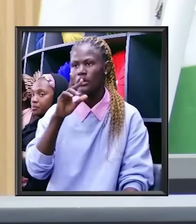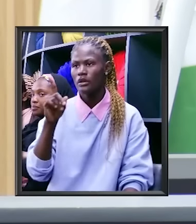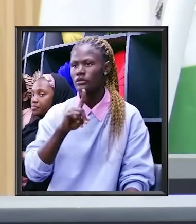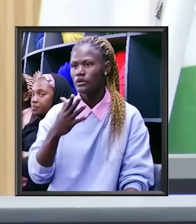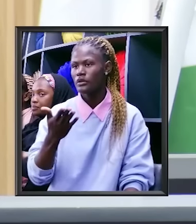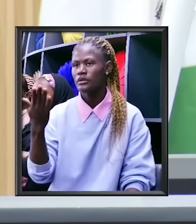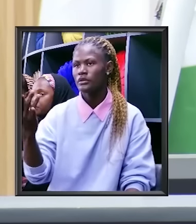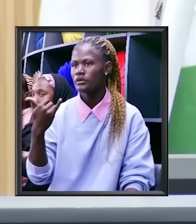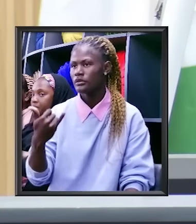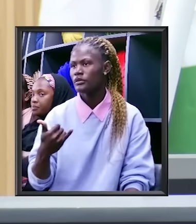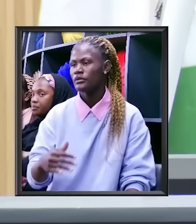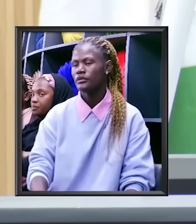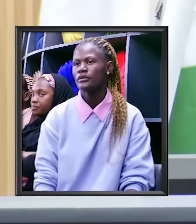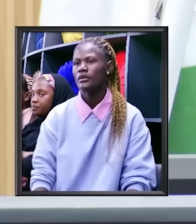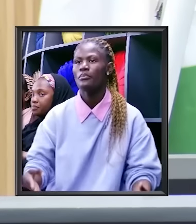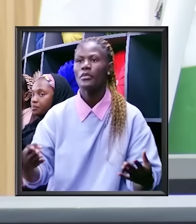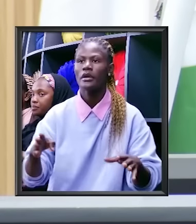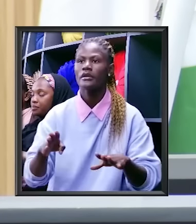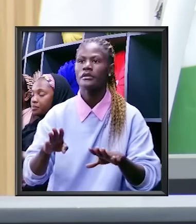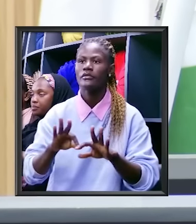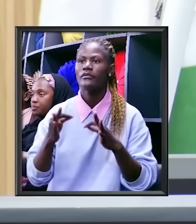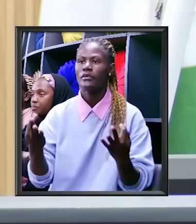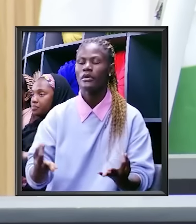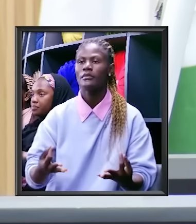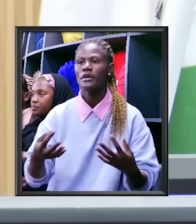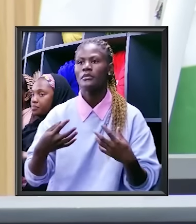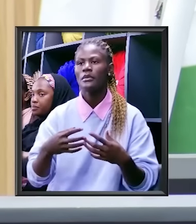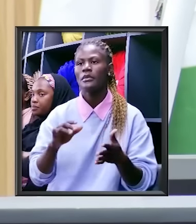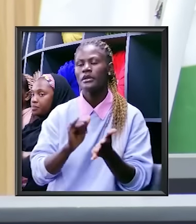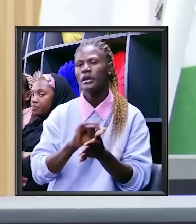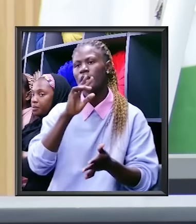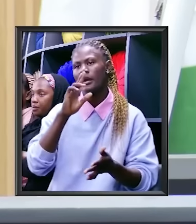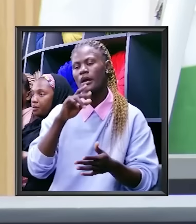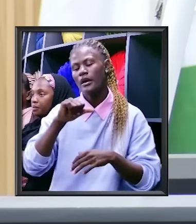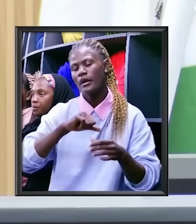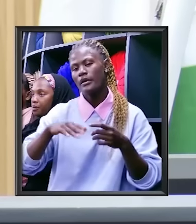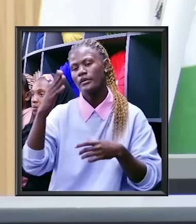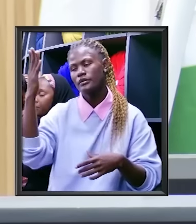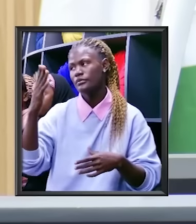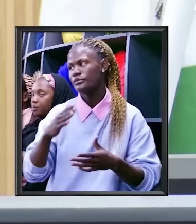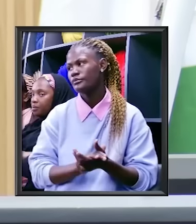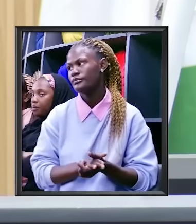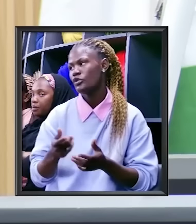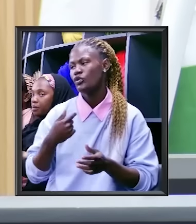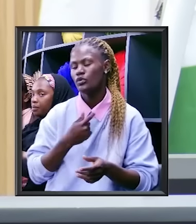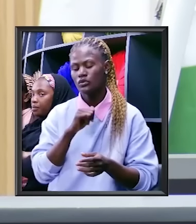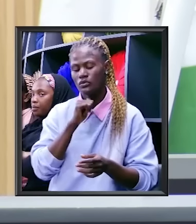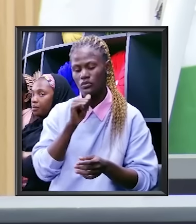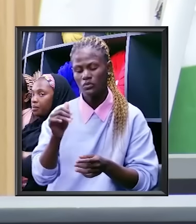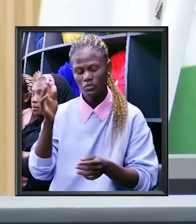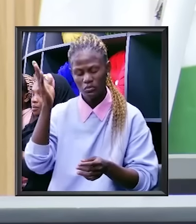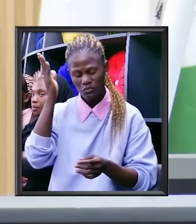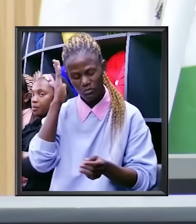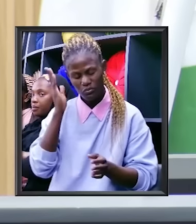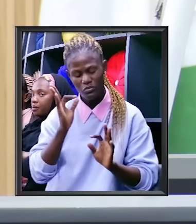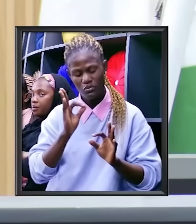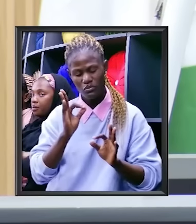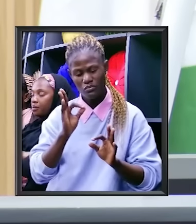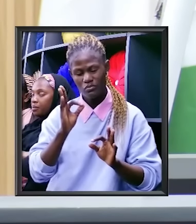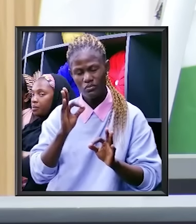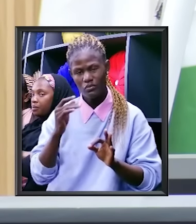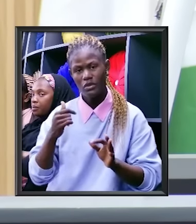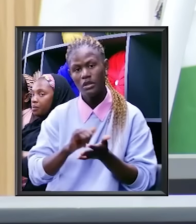family members where they're around the orange market. As soon as I hear this one now, we no believe I'm waiting in talk. Now